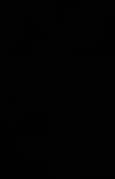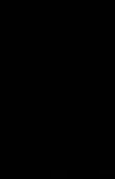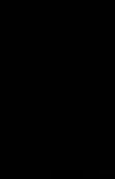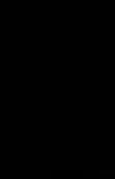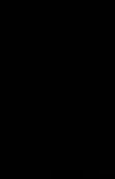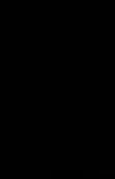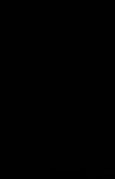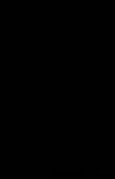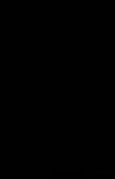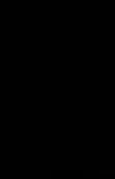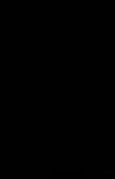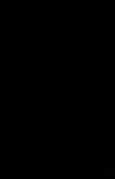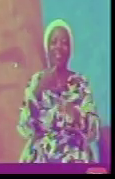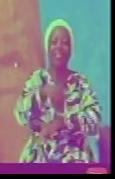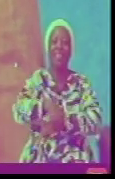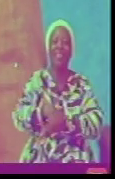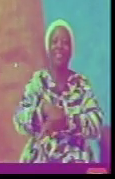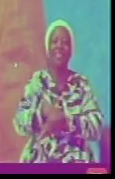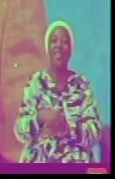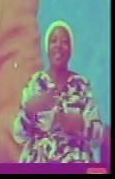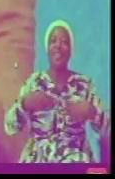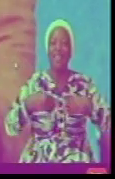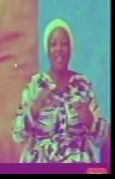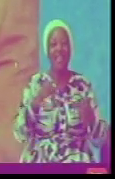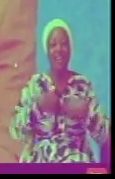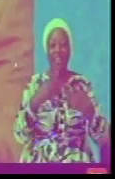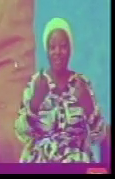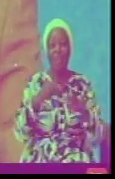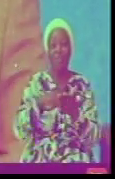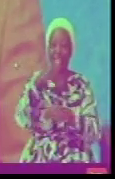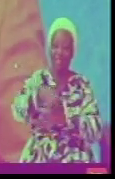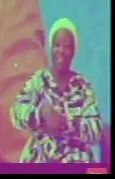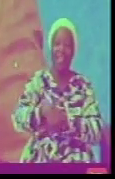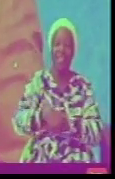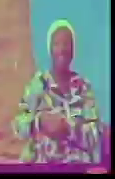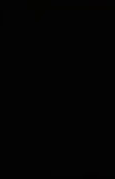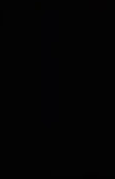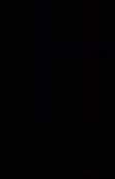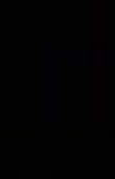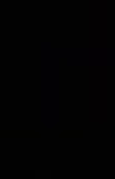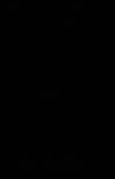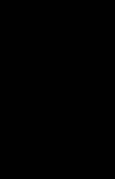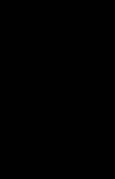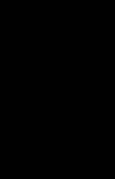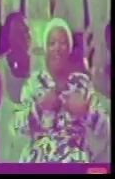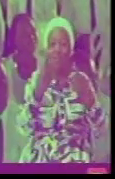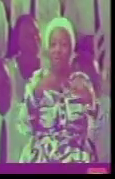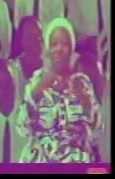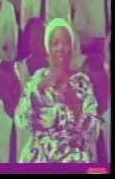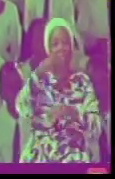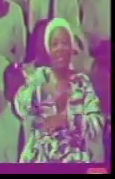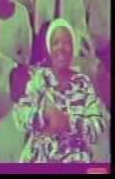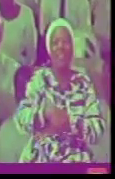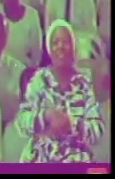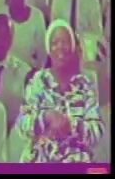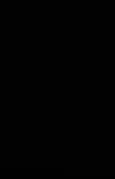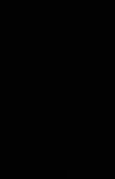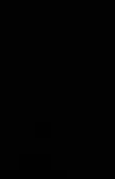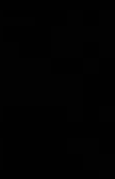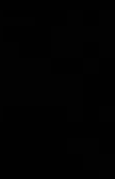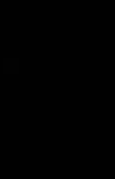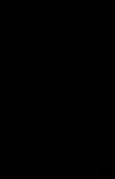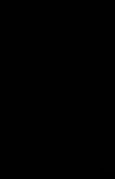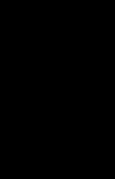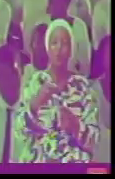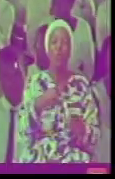my confidence in him. Salvation has come tonight. Healing has come